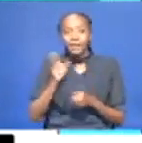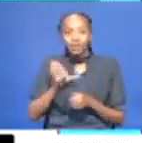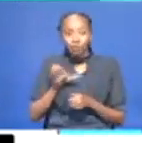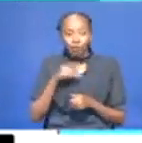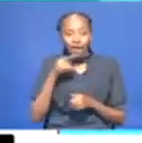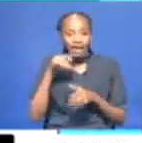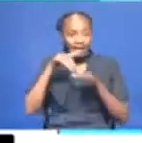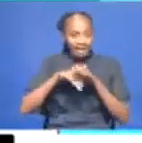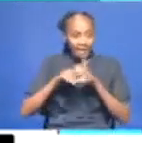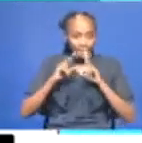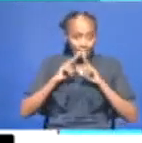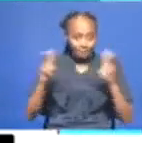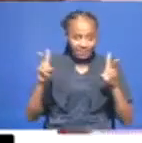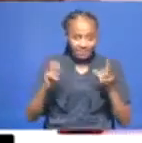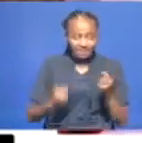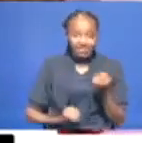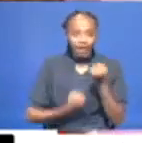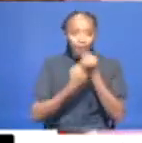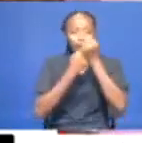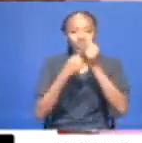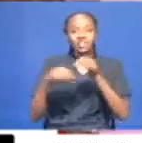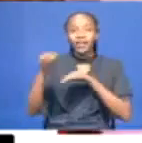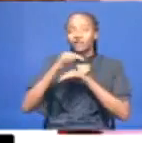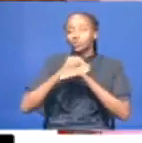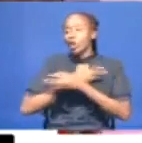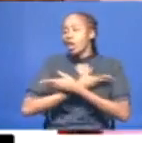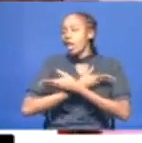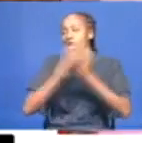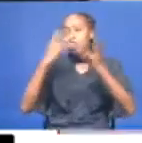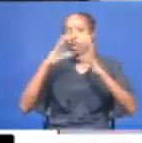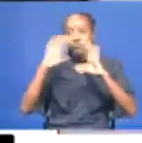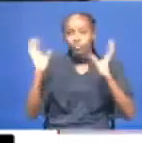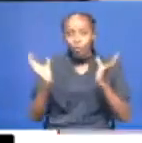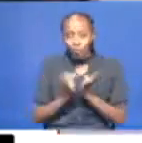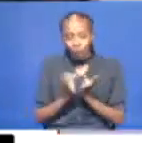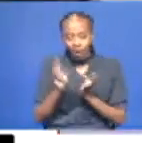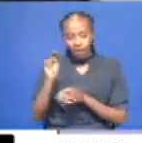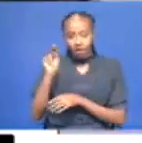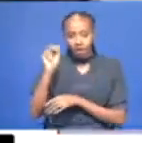operations all over the world. Nancy Okware, Darubini Wikendi.